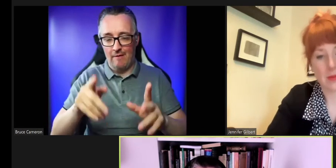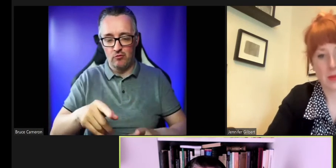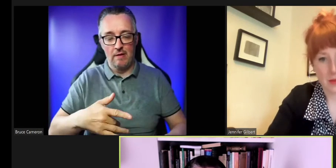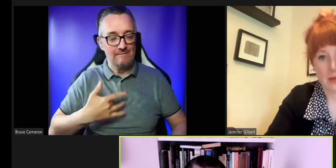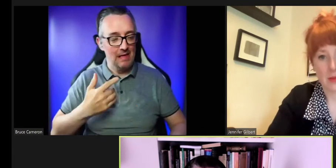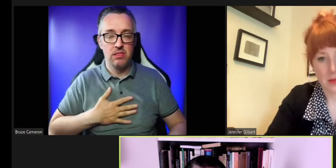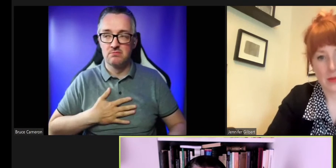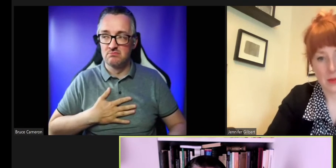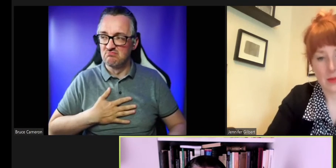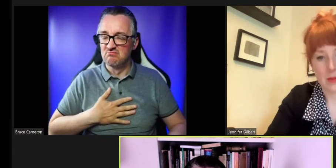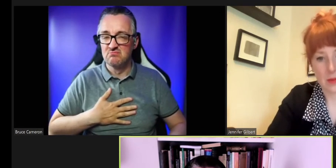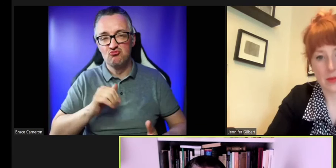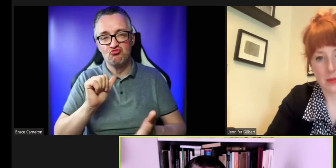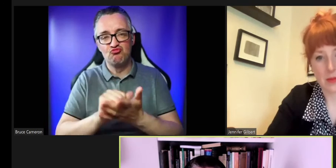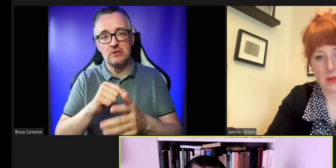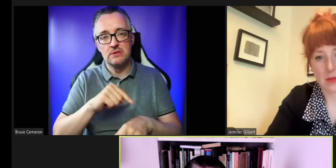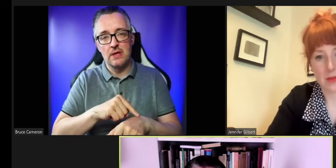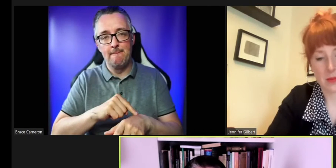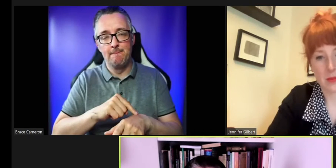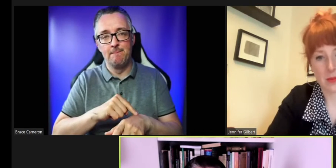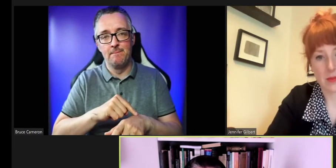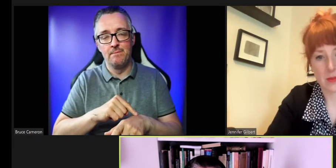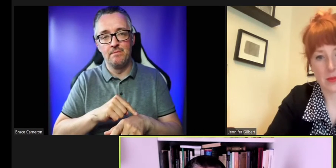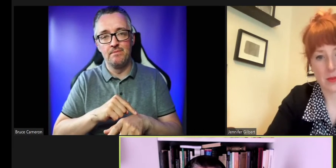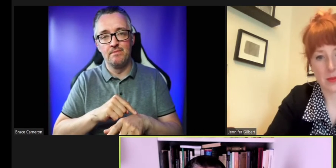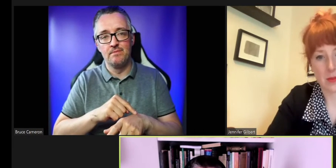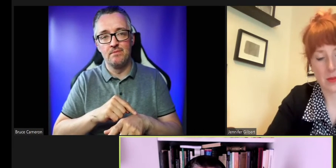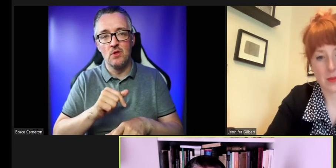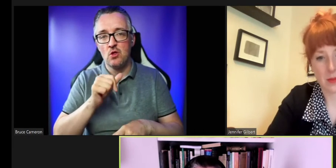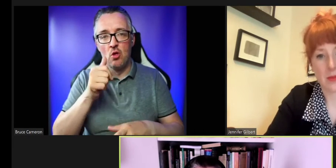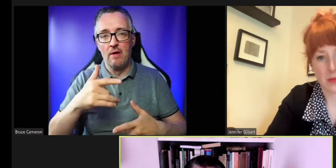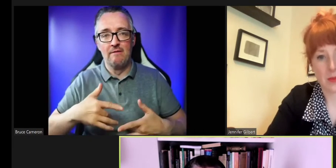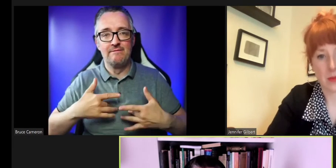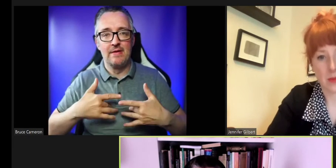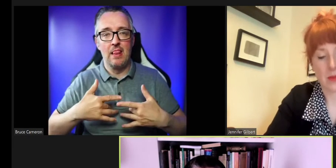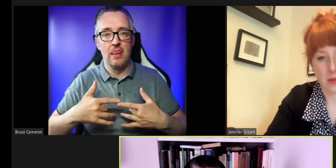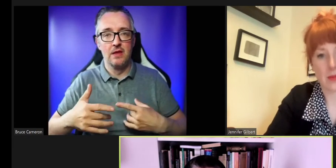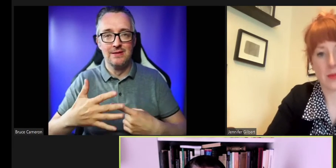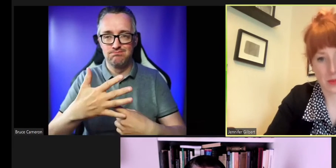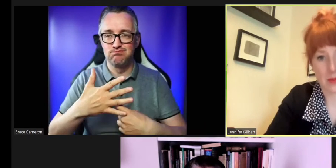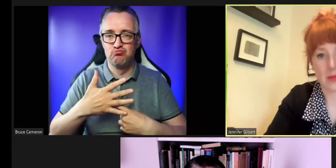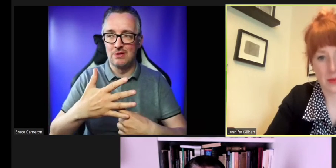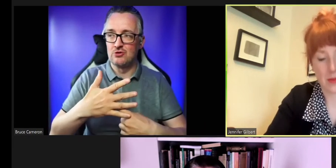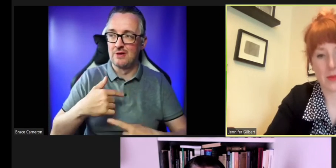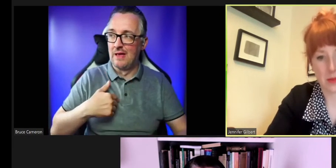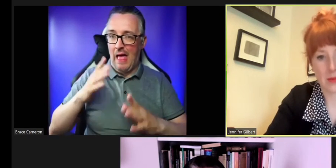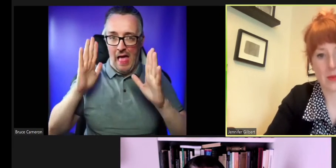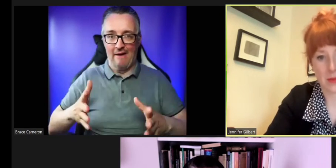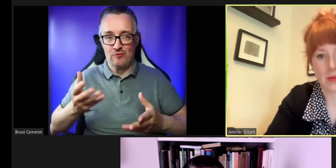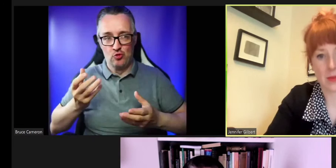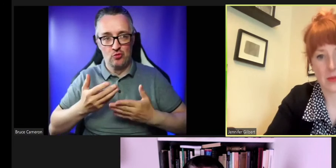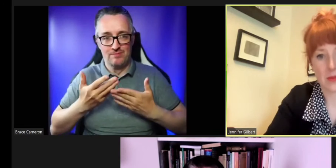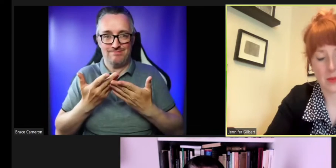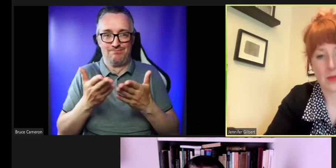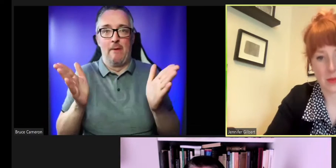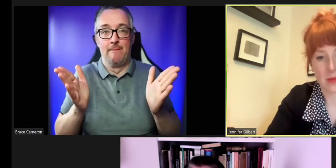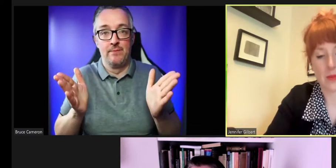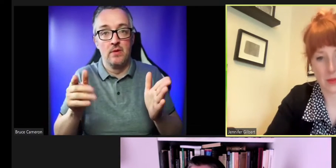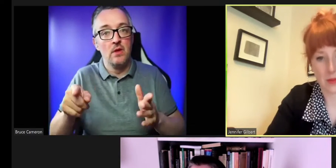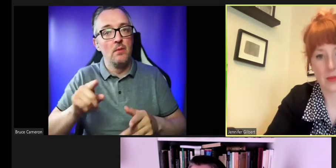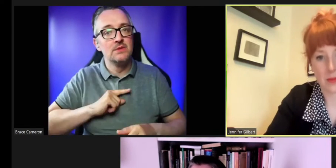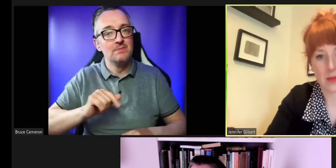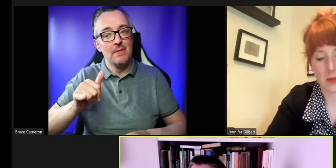comfortable for you. And not to feel pressured to expose yourself in situations where you don't feel